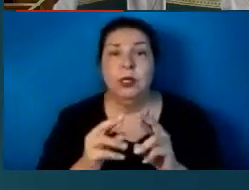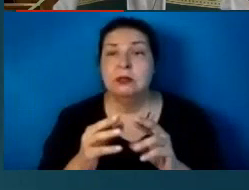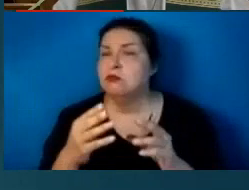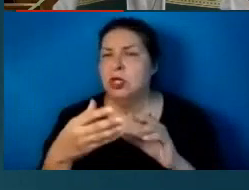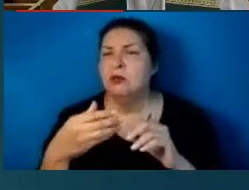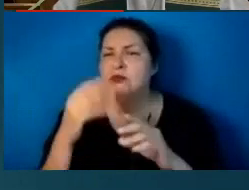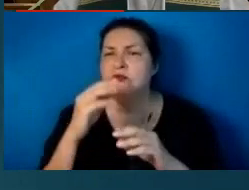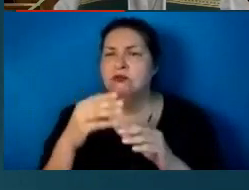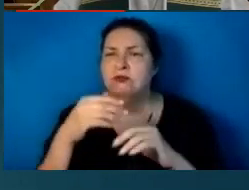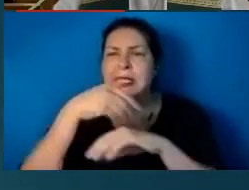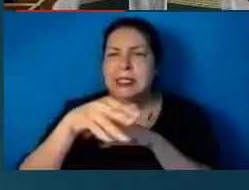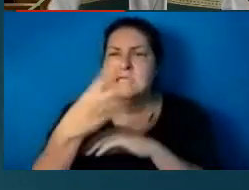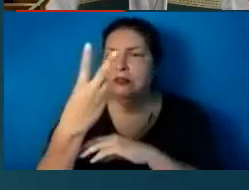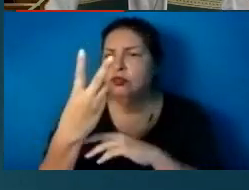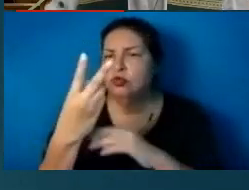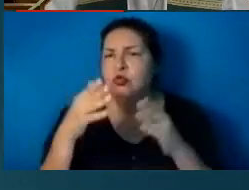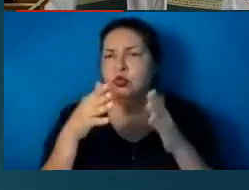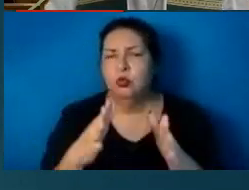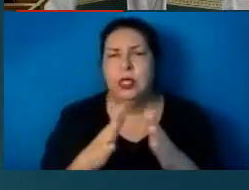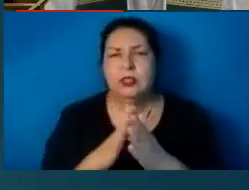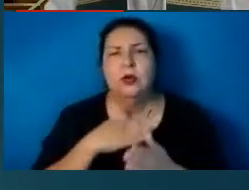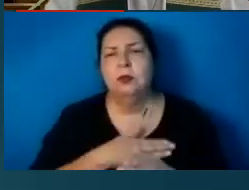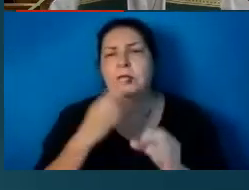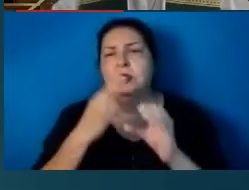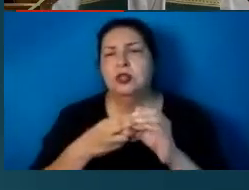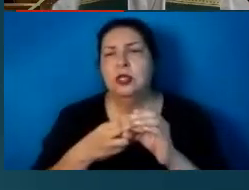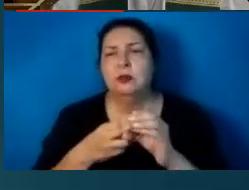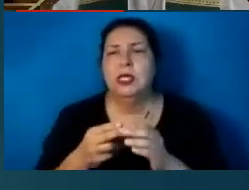join me in the responsive readings during the course of the service.